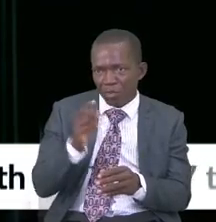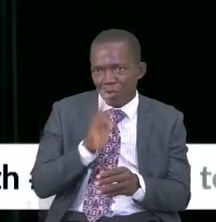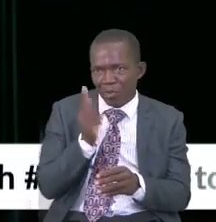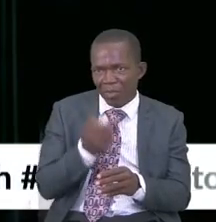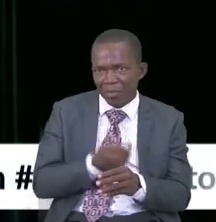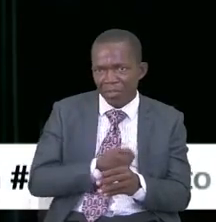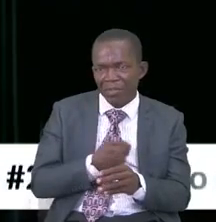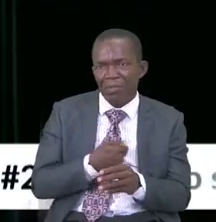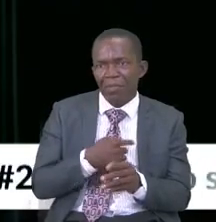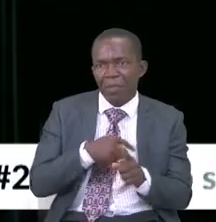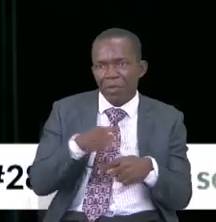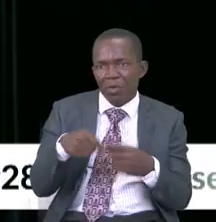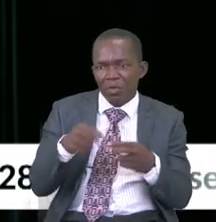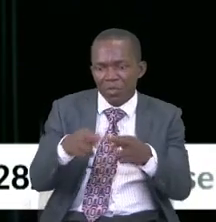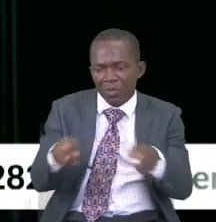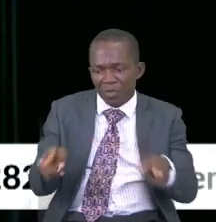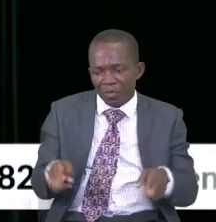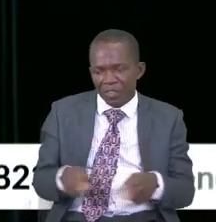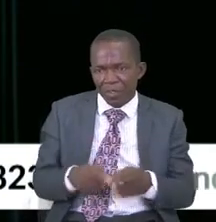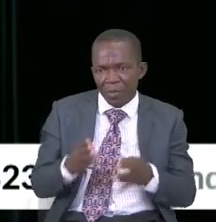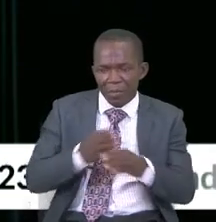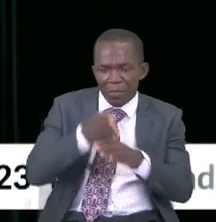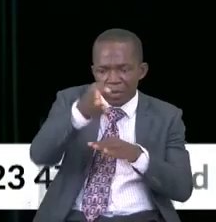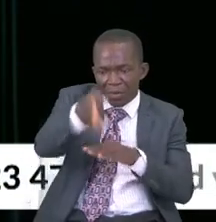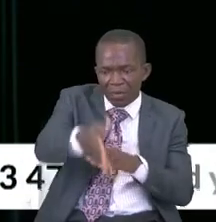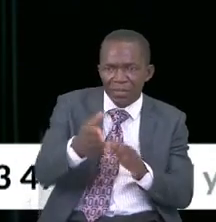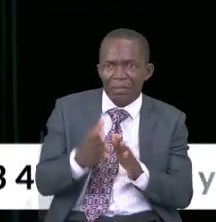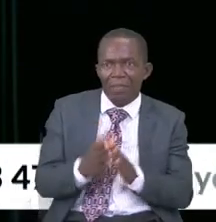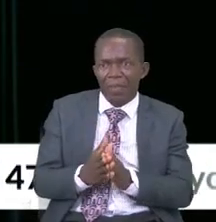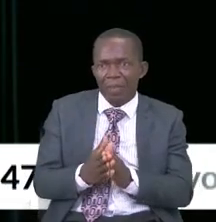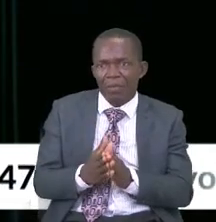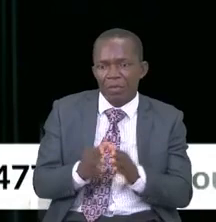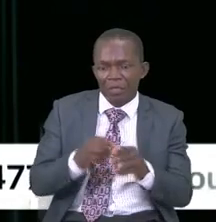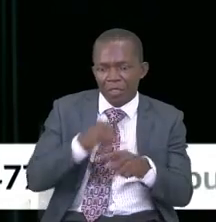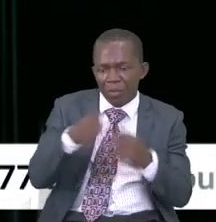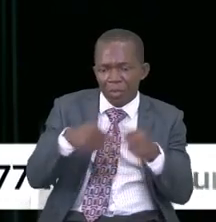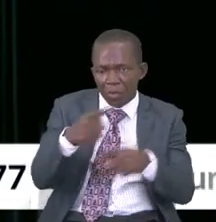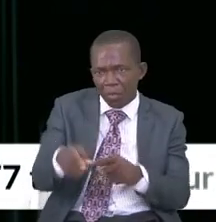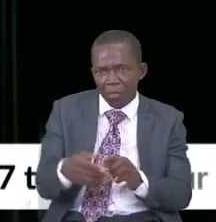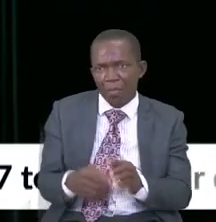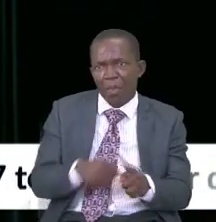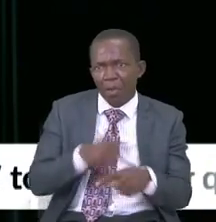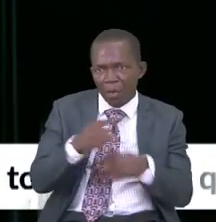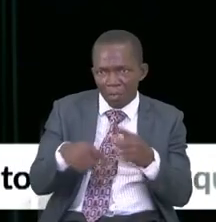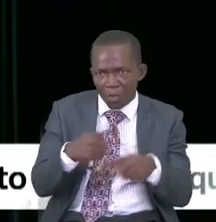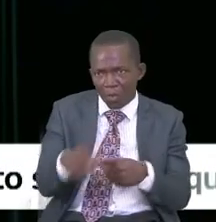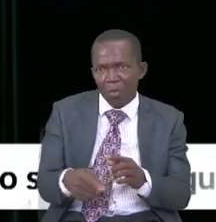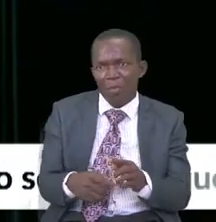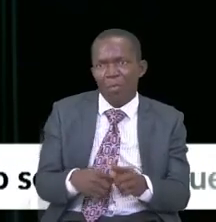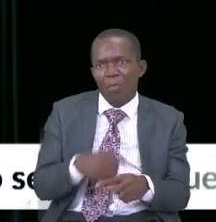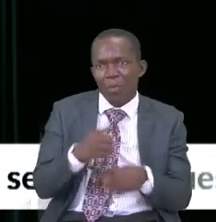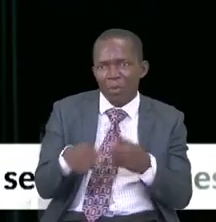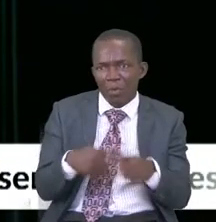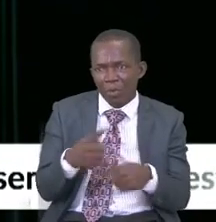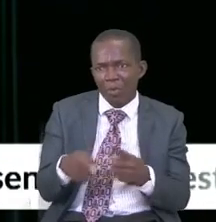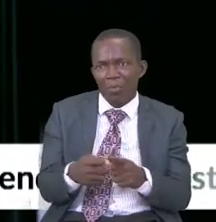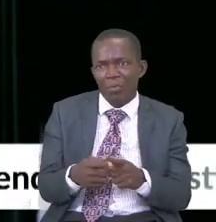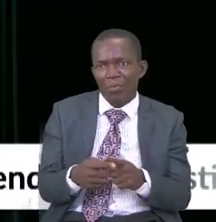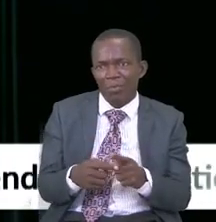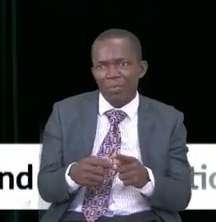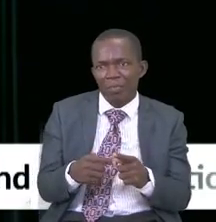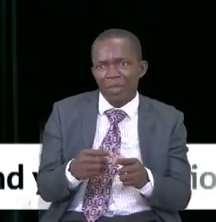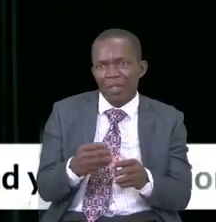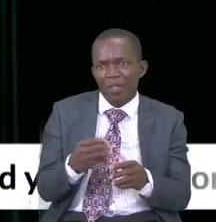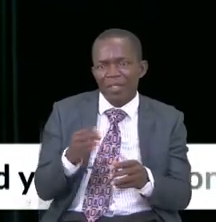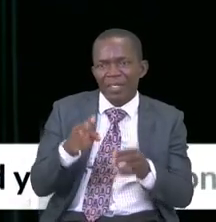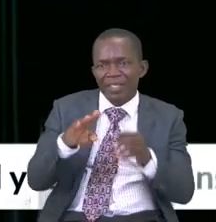regions beyond. The Holy Ghost is still saying the same thing. Go, go, go, go. In